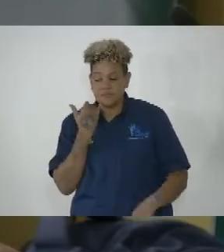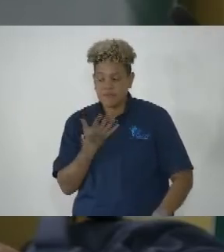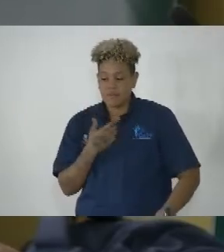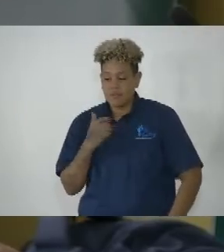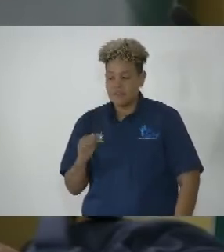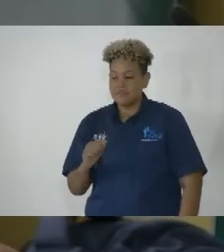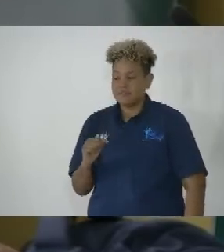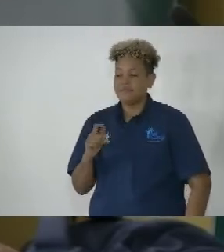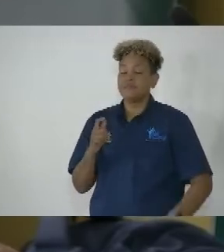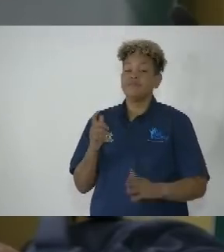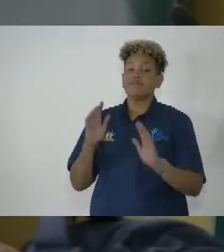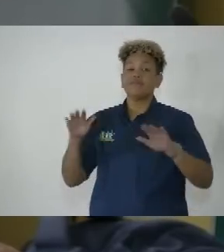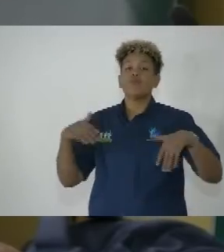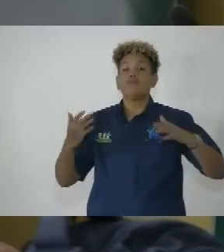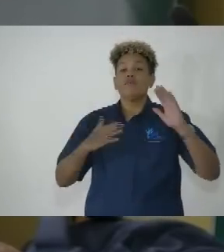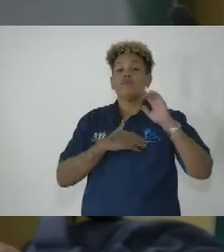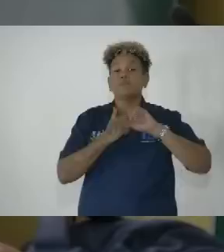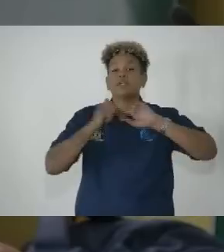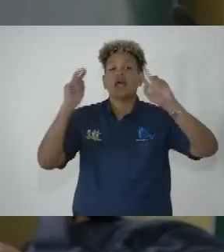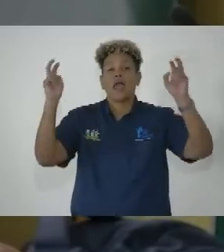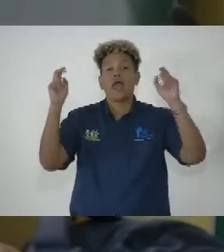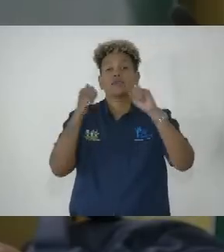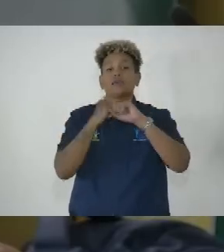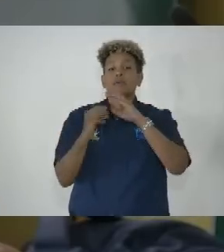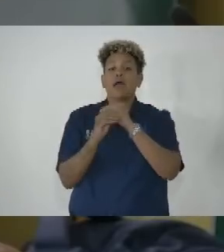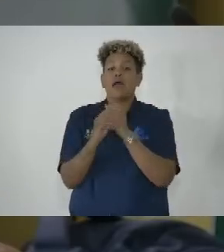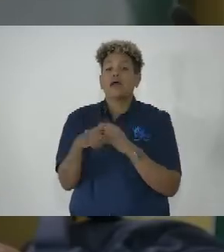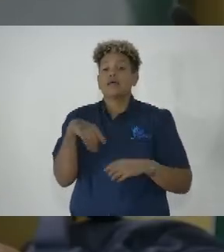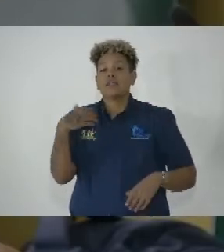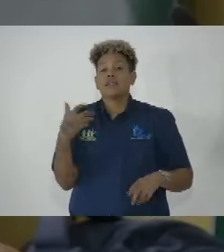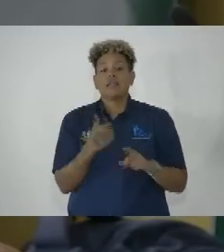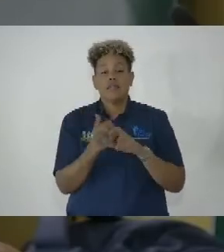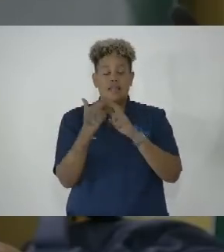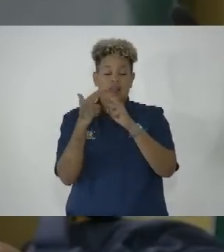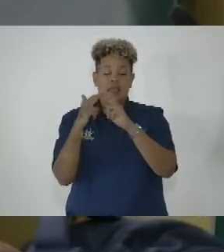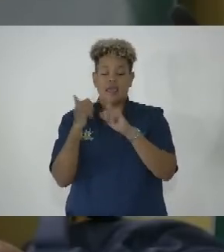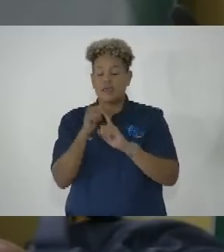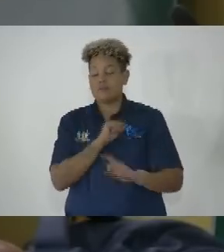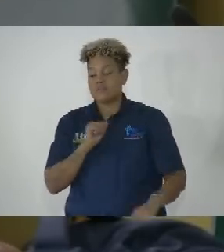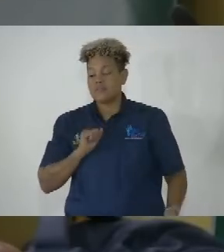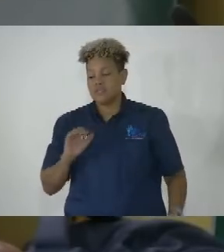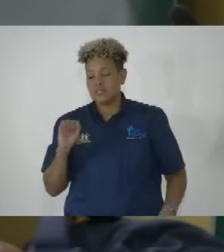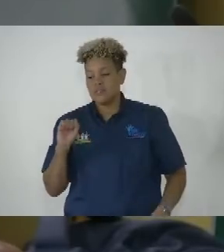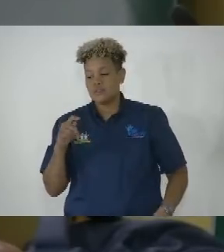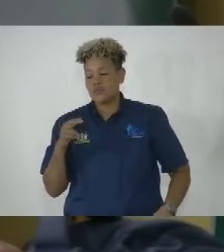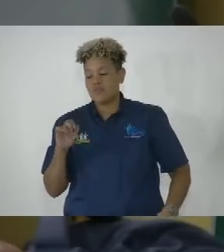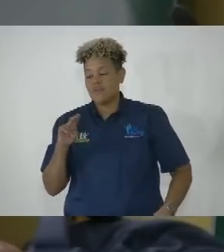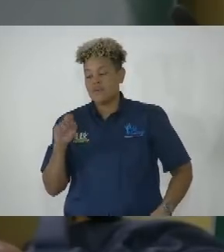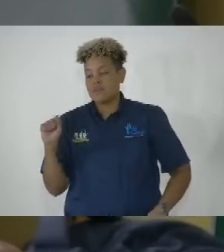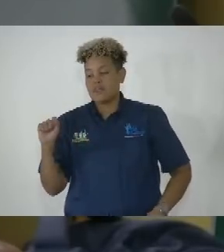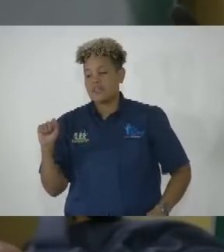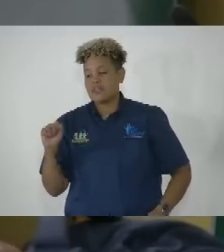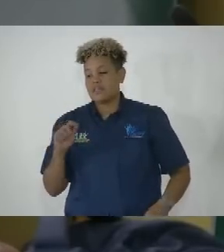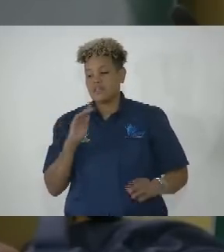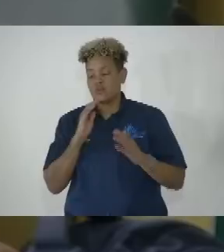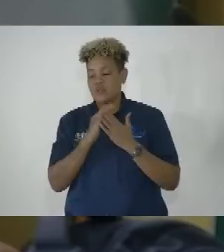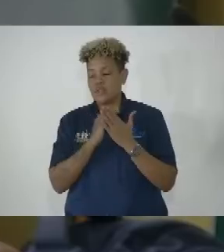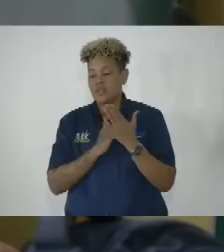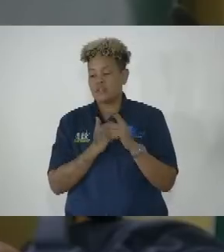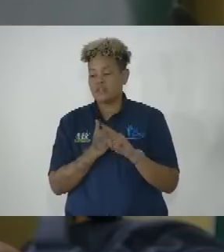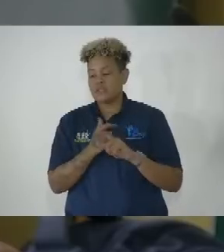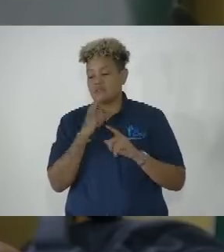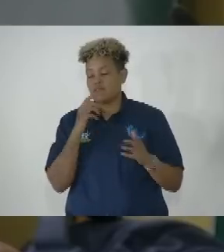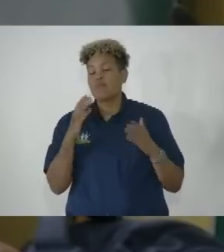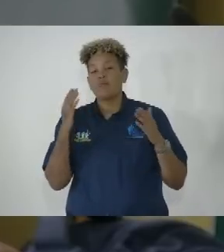might recommit the item and add the name Senator Sophia Fraser-Binns to the list of